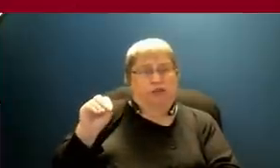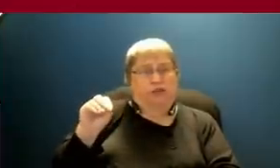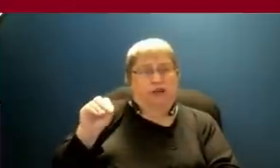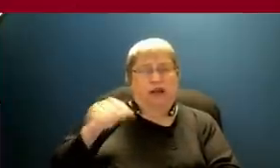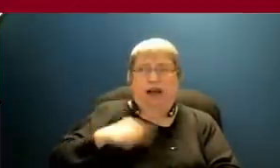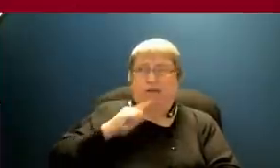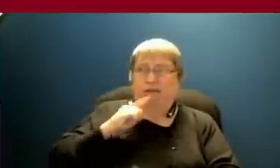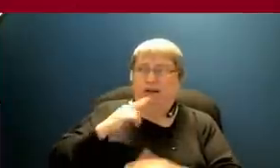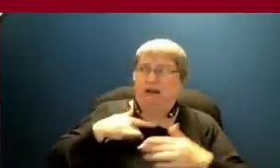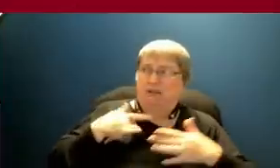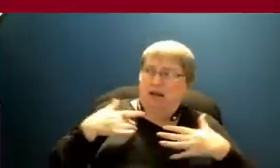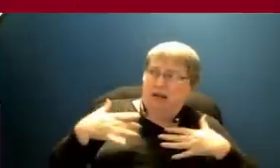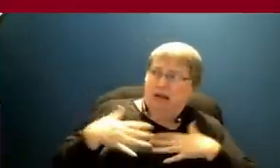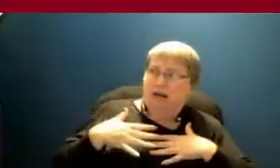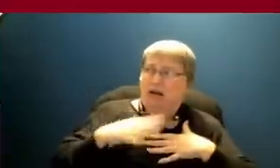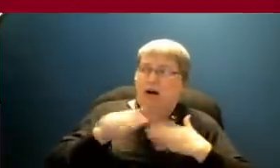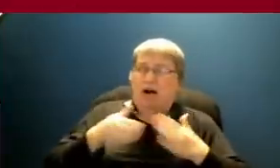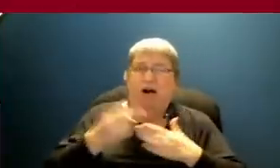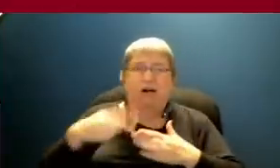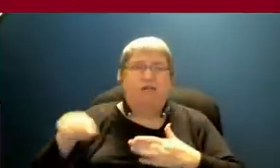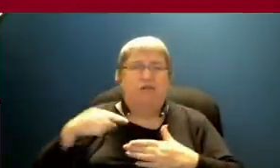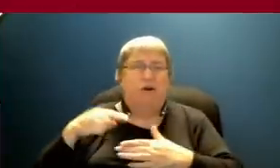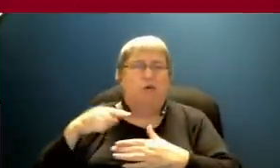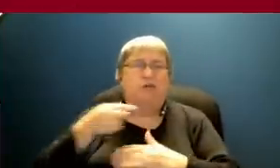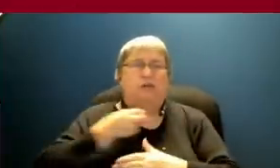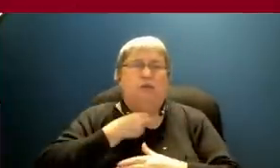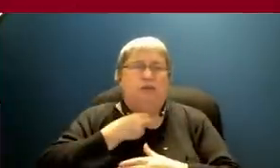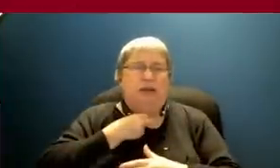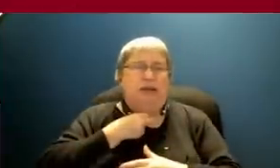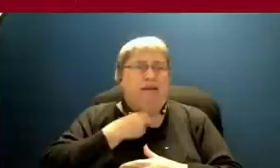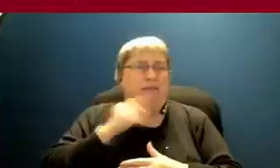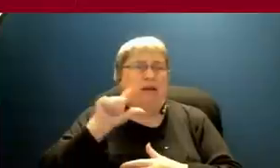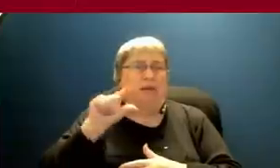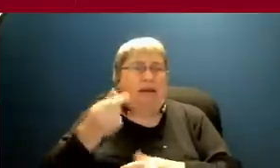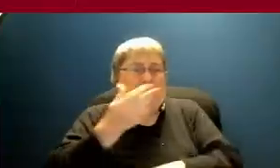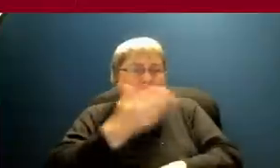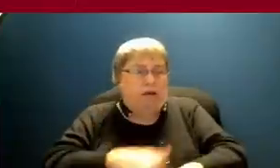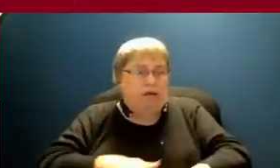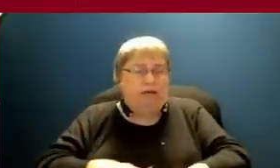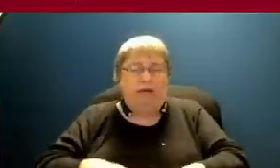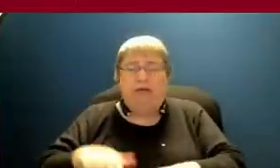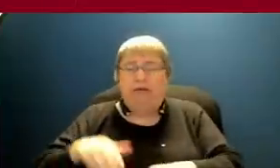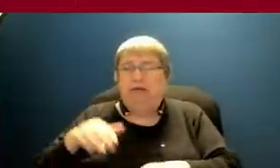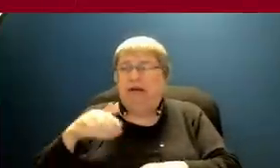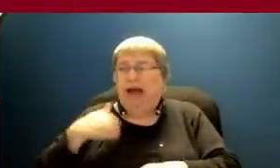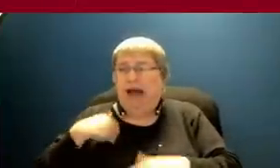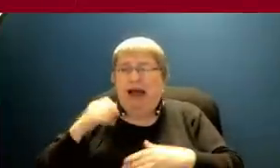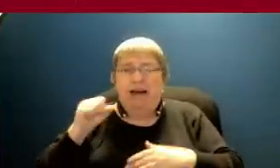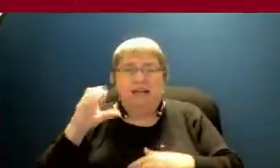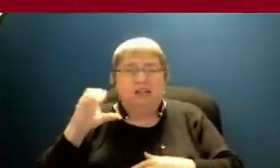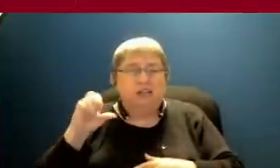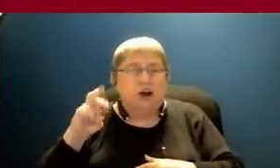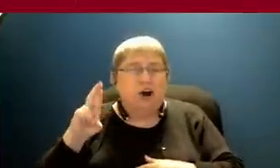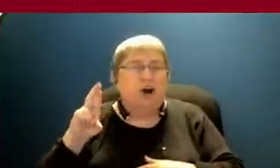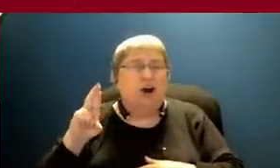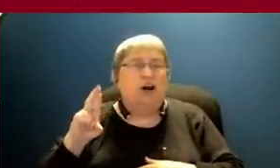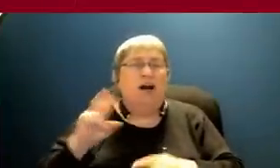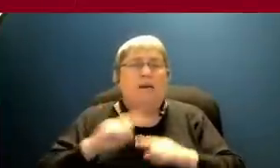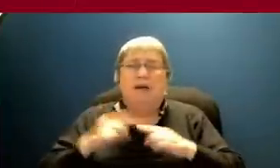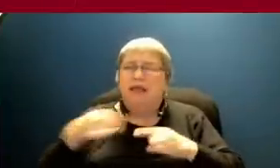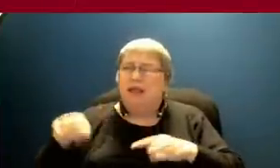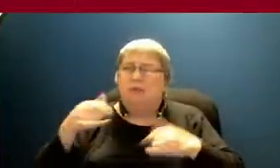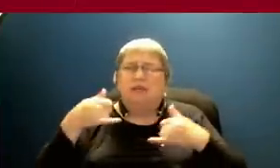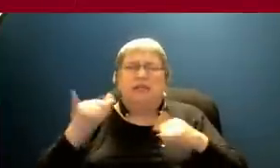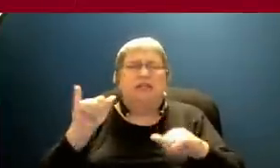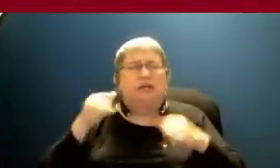these Marines who happened to be missing legs or missing arms, had scars everywhere, but still working out harder than I'd